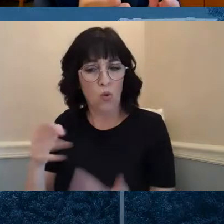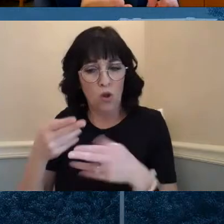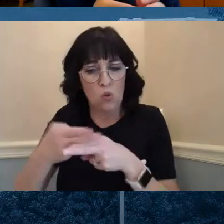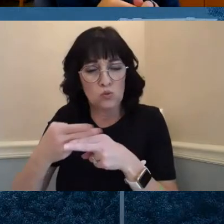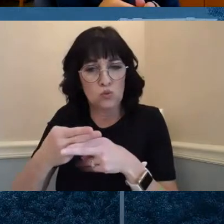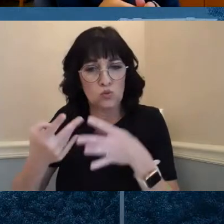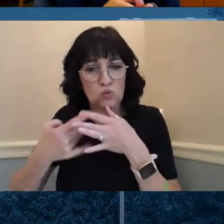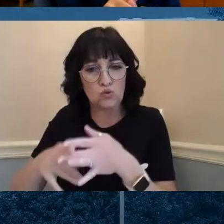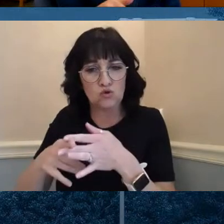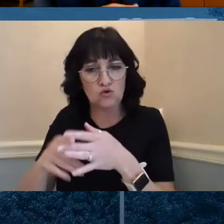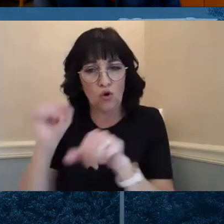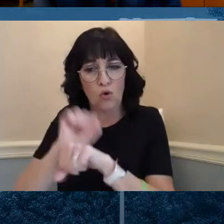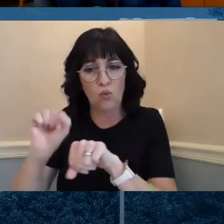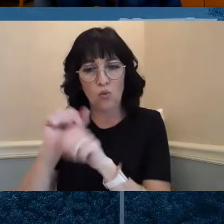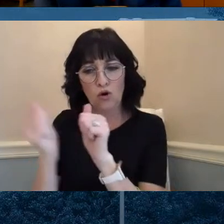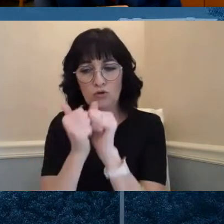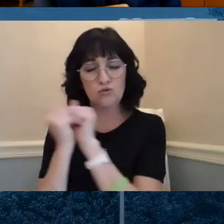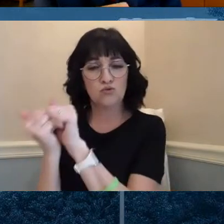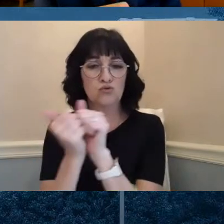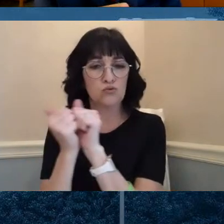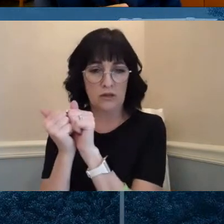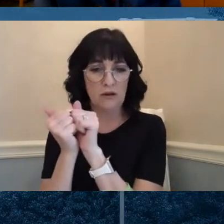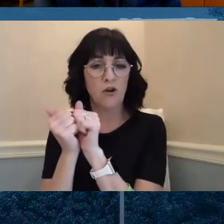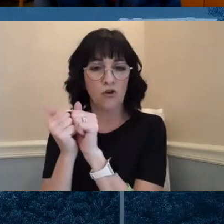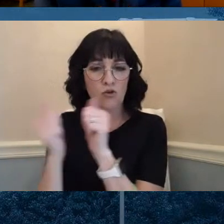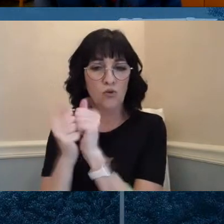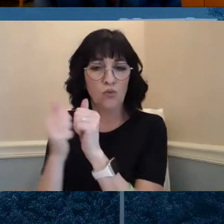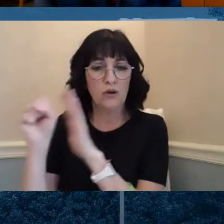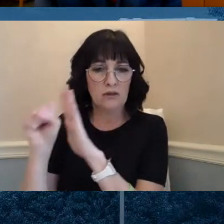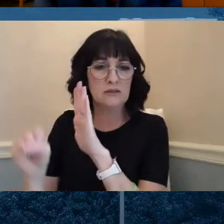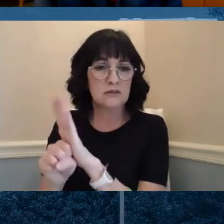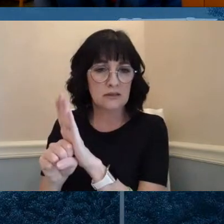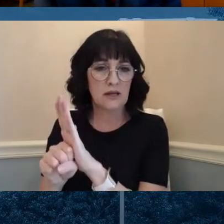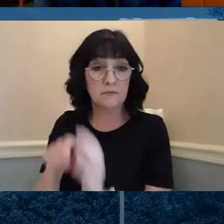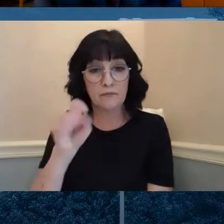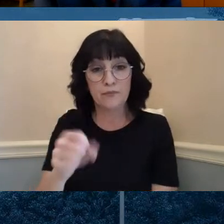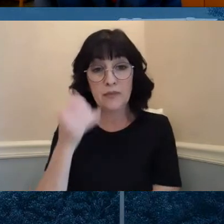can also call the BB COVID line at